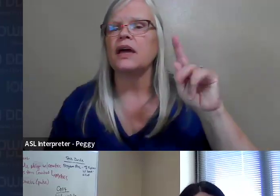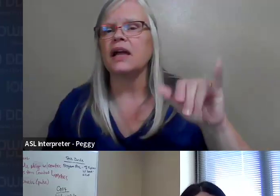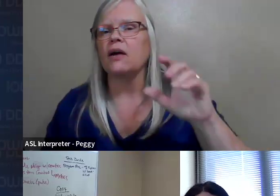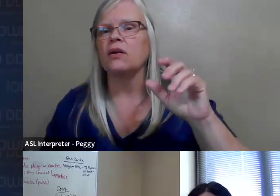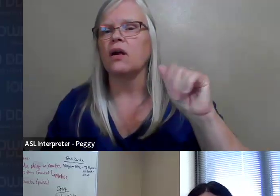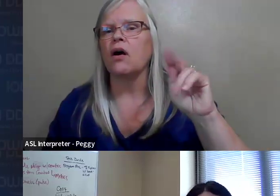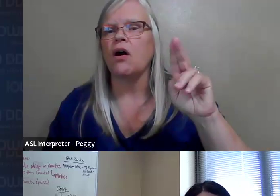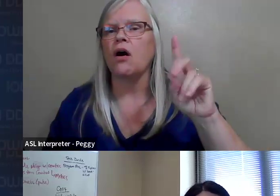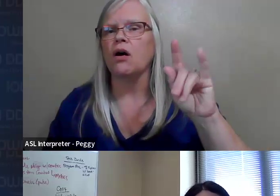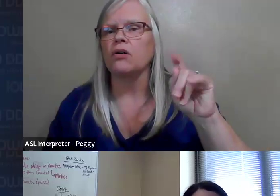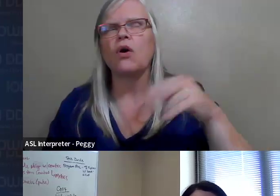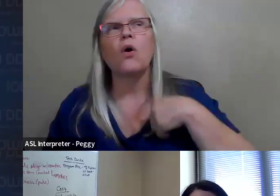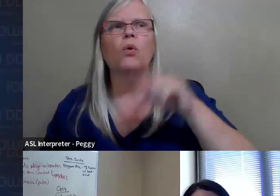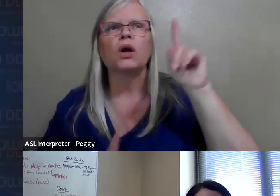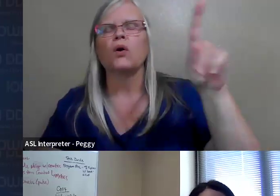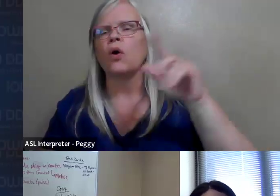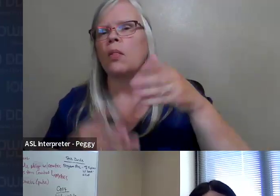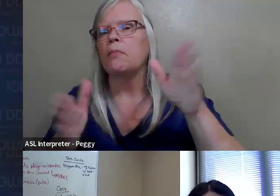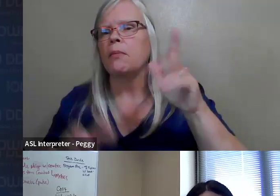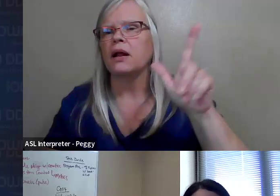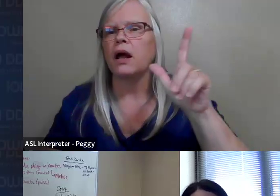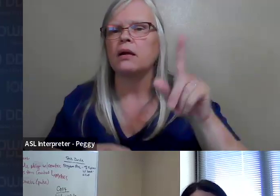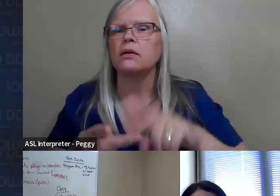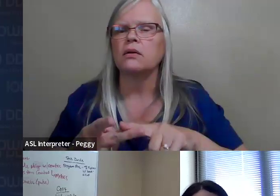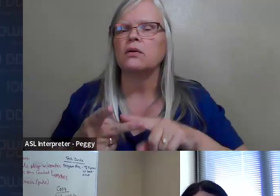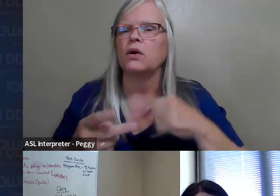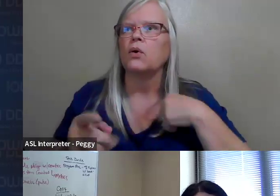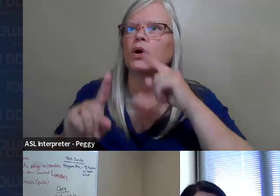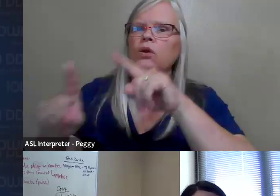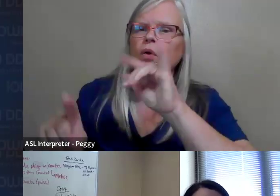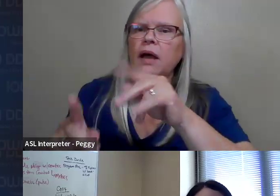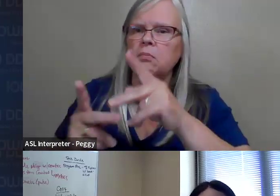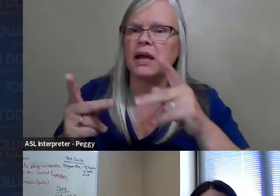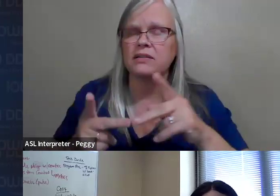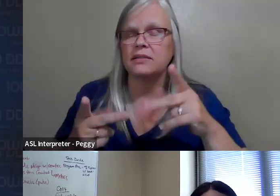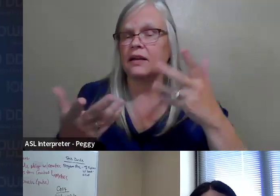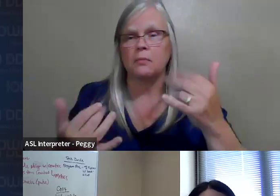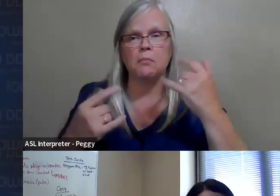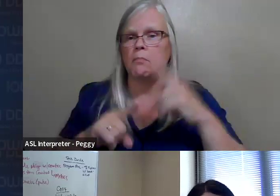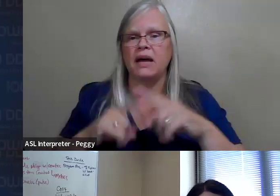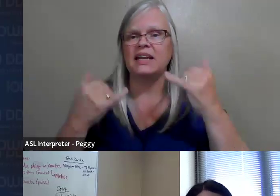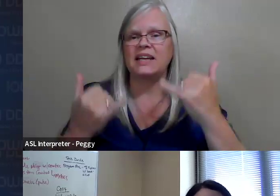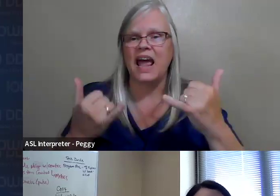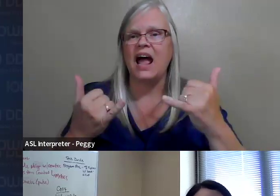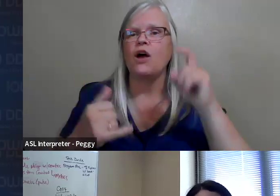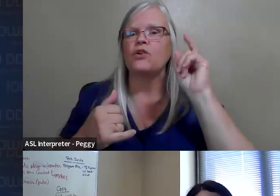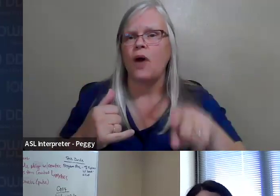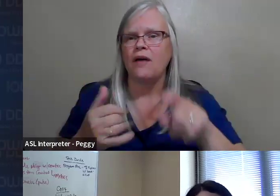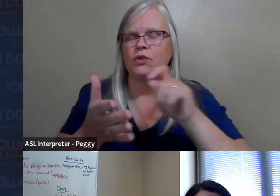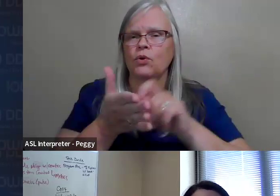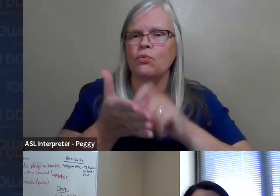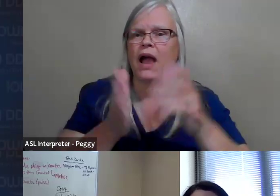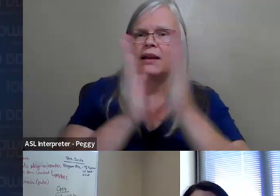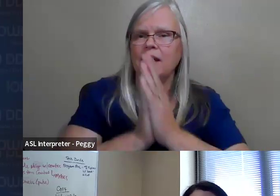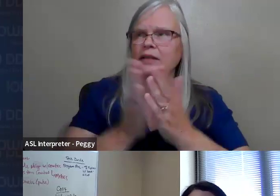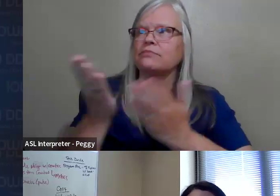yeah, we're going to be at the public library for these dates, and they would make it happen. And now that they have to be petitioned by the